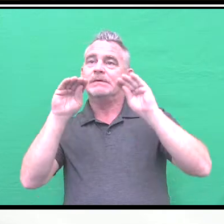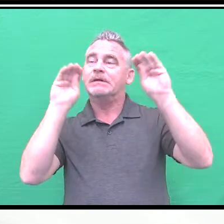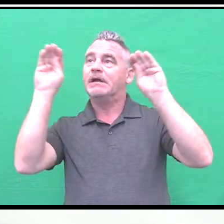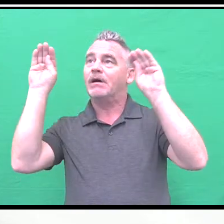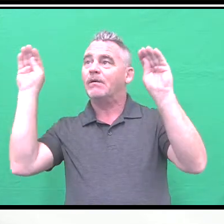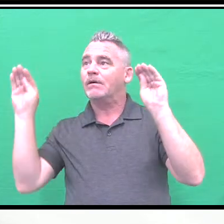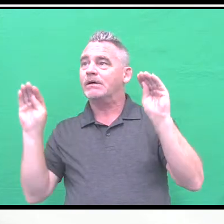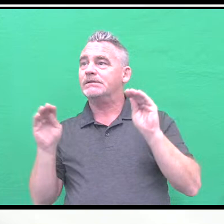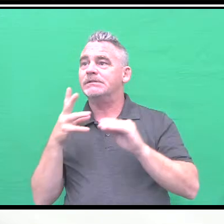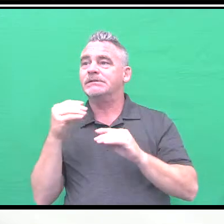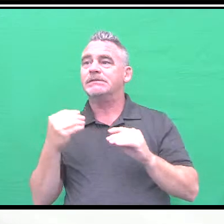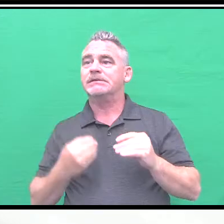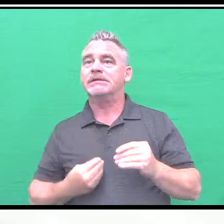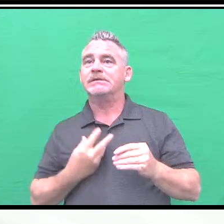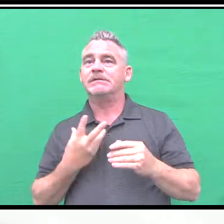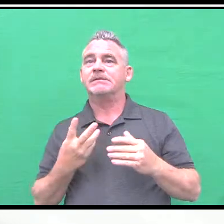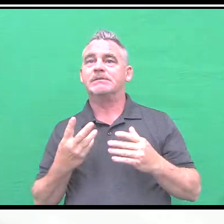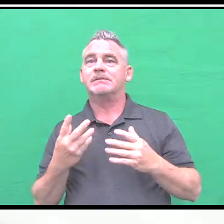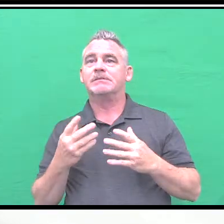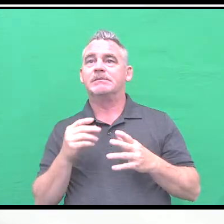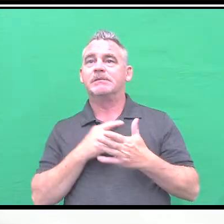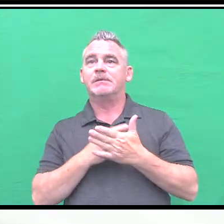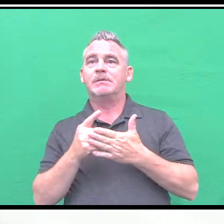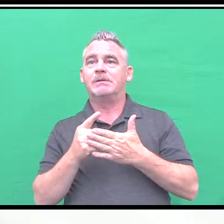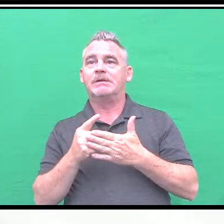a Spear Week.